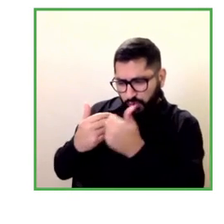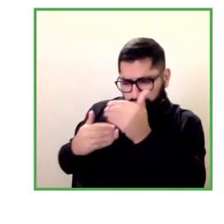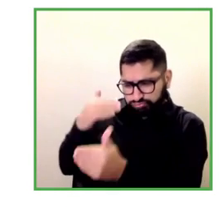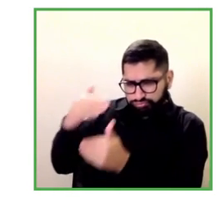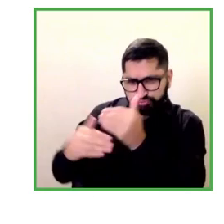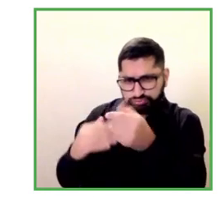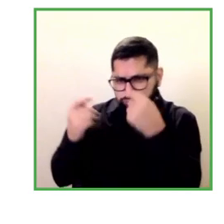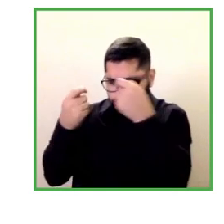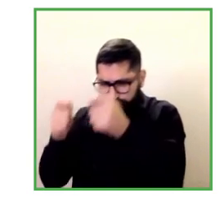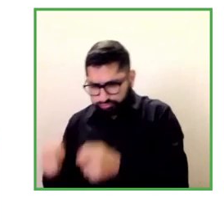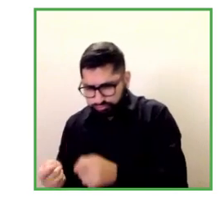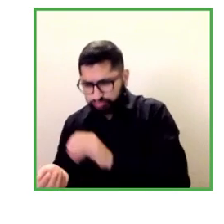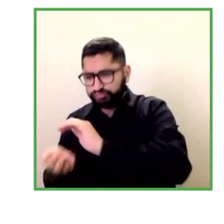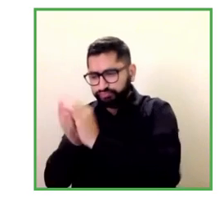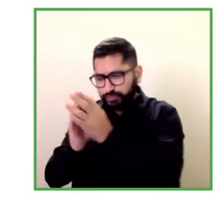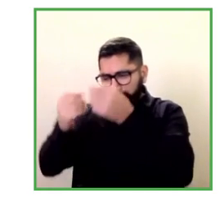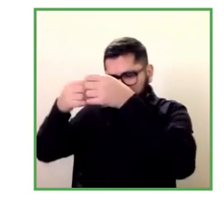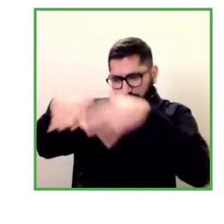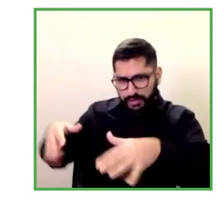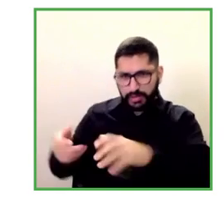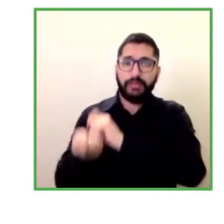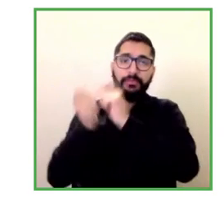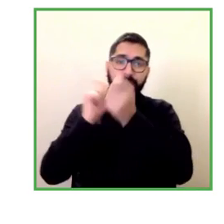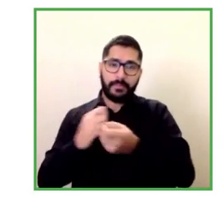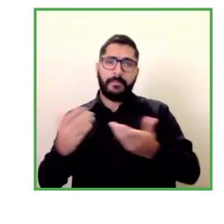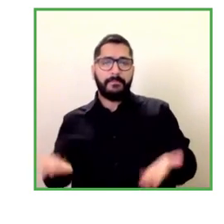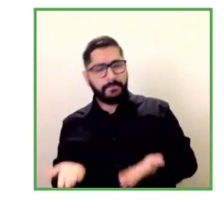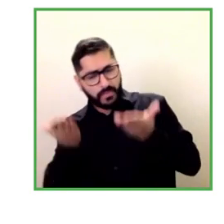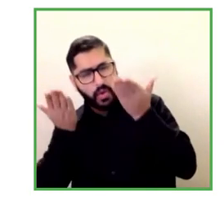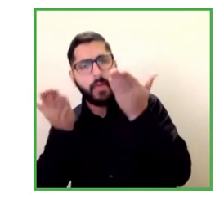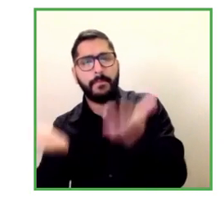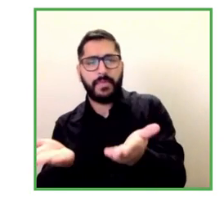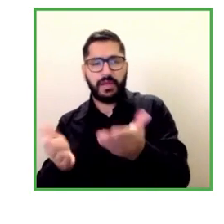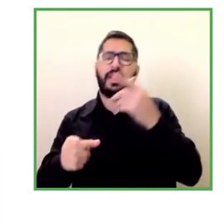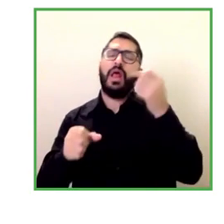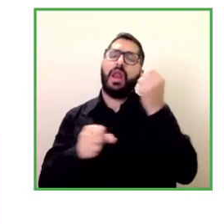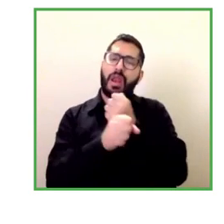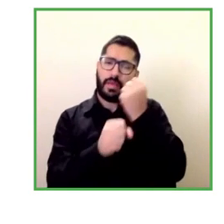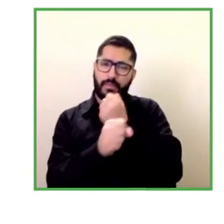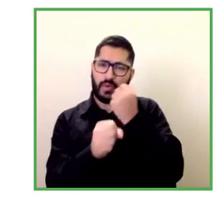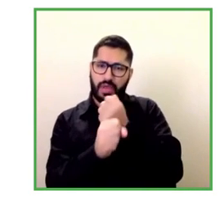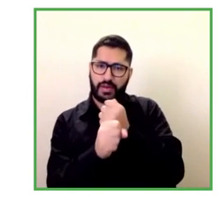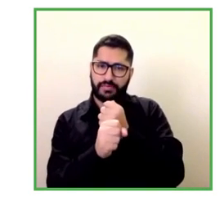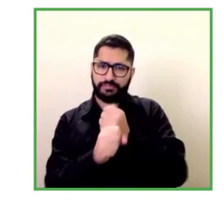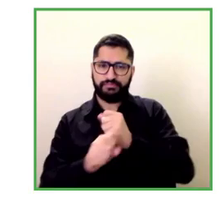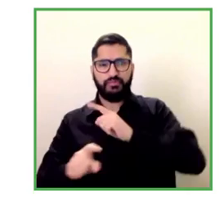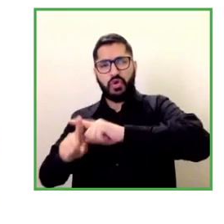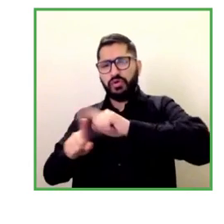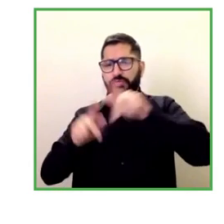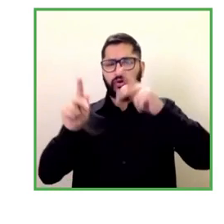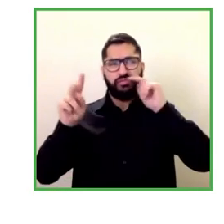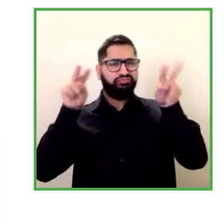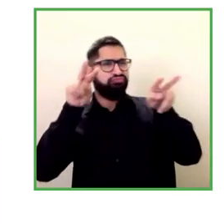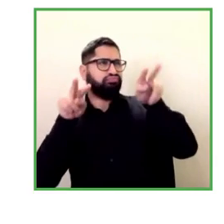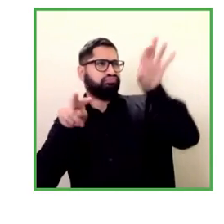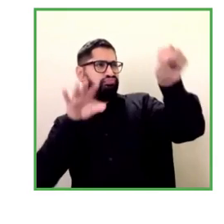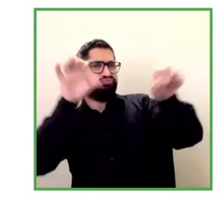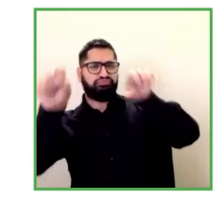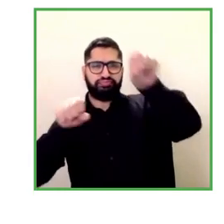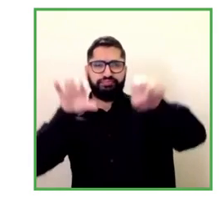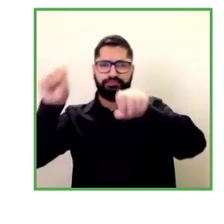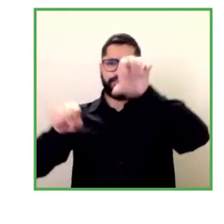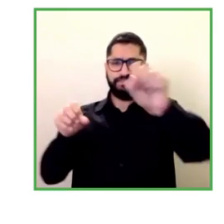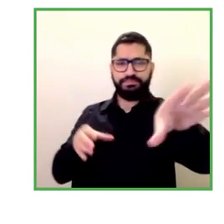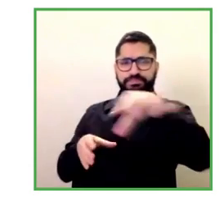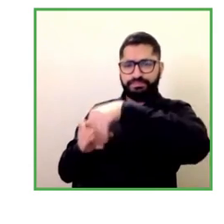the application and whatever putting up a job offer implies till the firing of